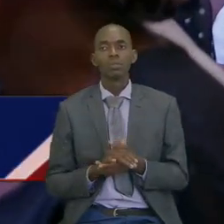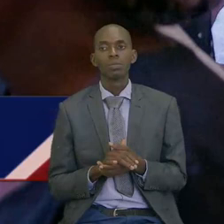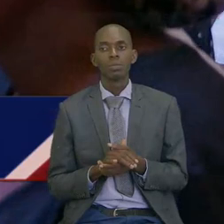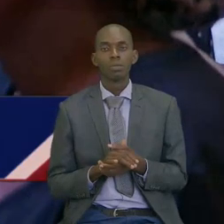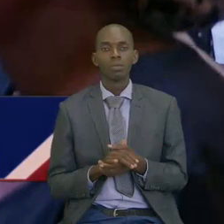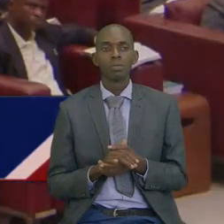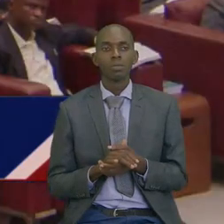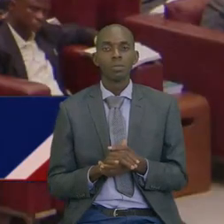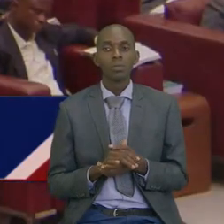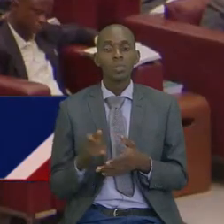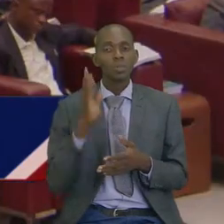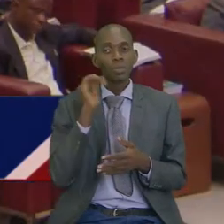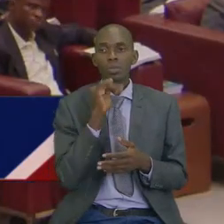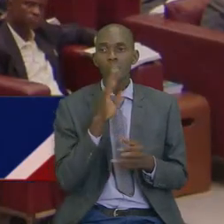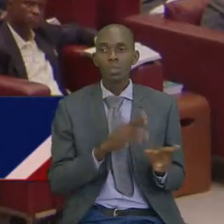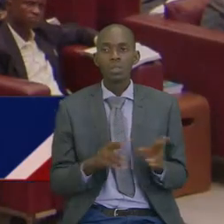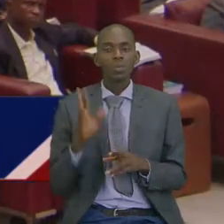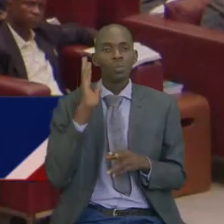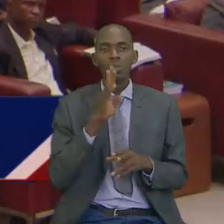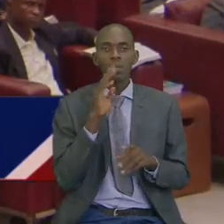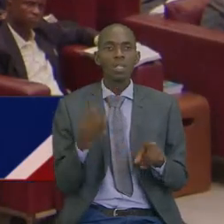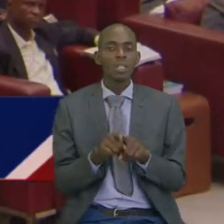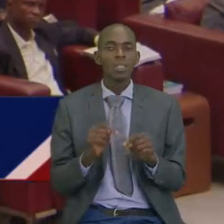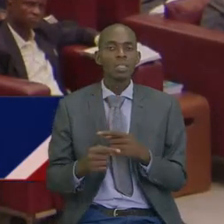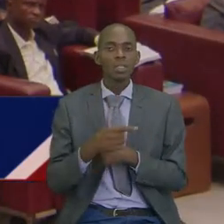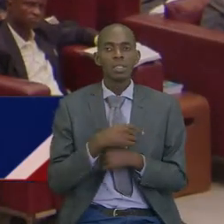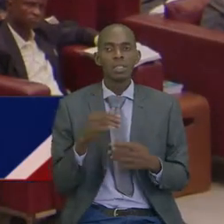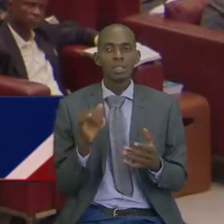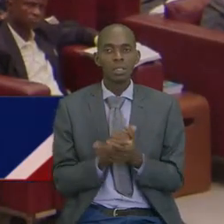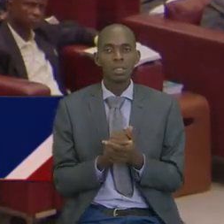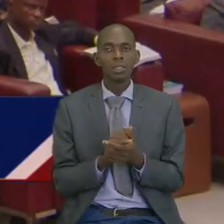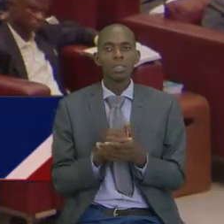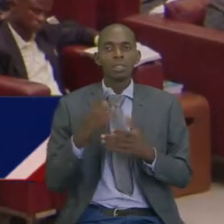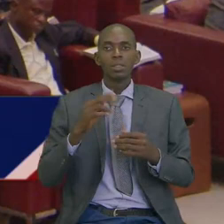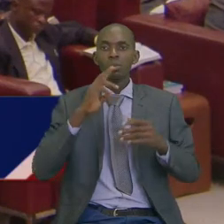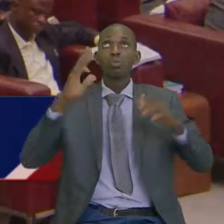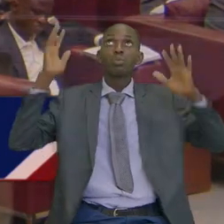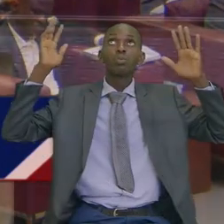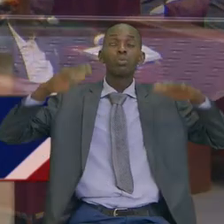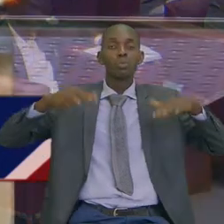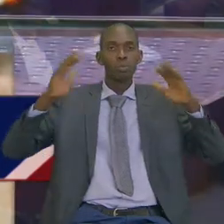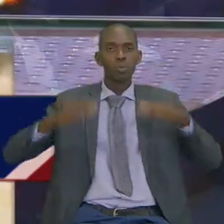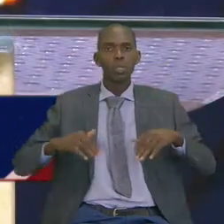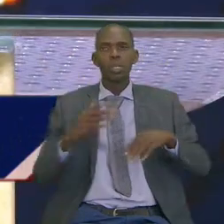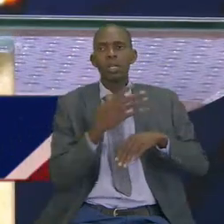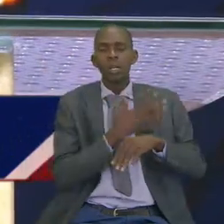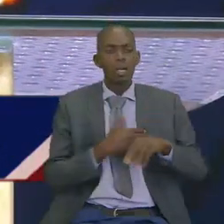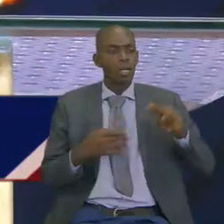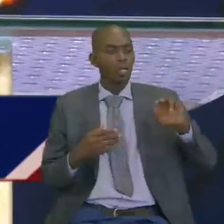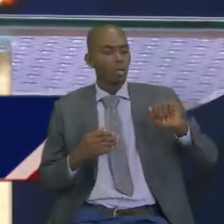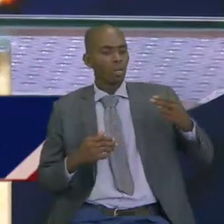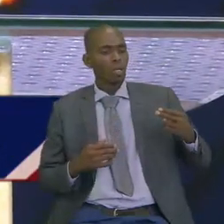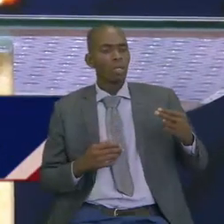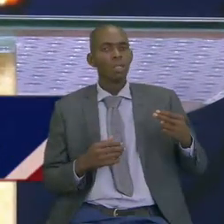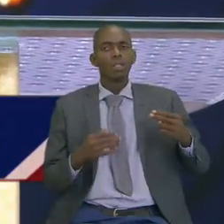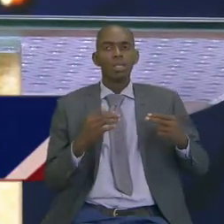not be ready. It will be like on the day when the rain began to pour down, and Noah had warned the people. He couldn't tell